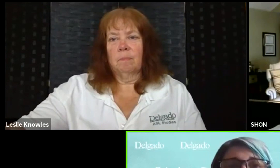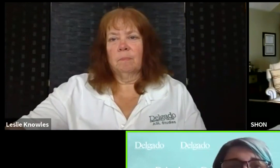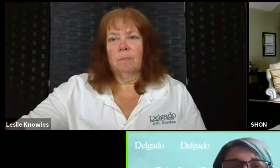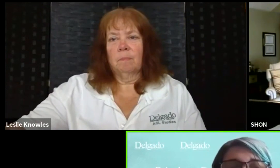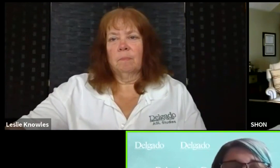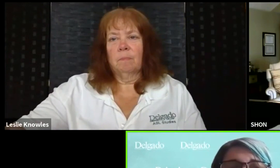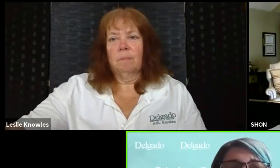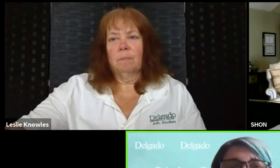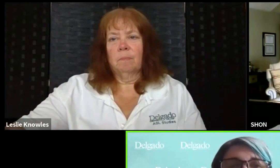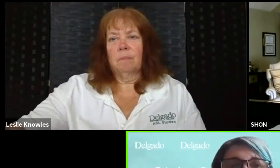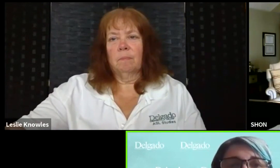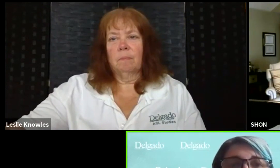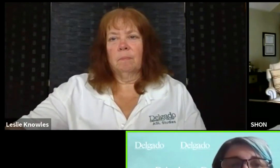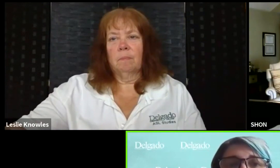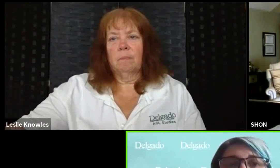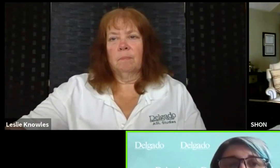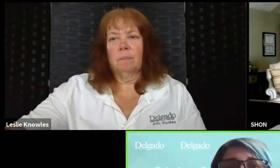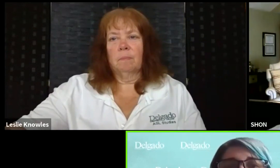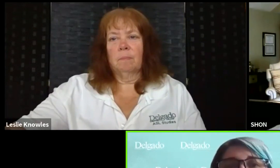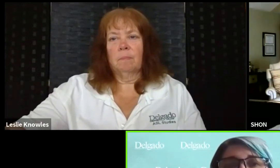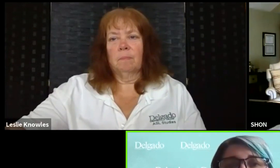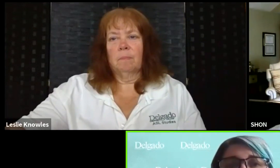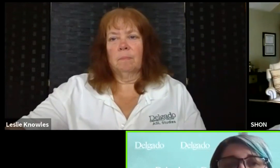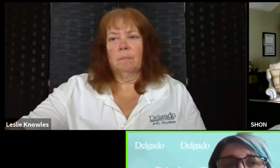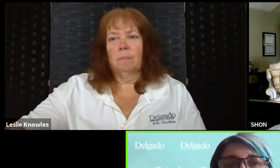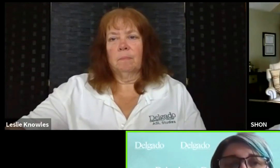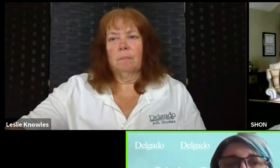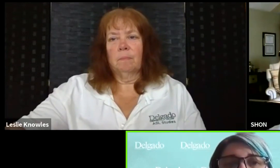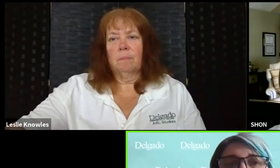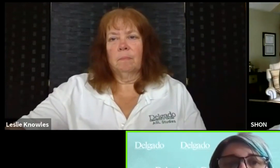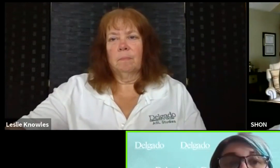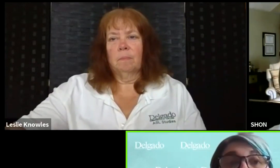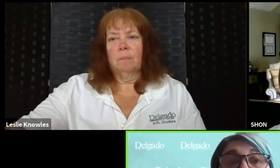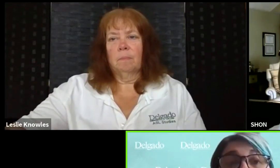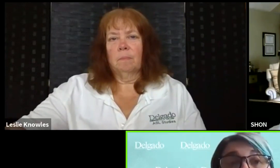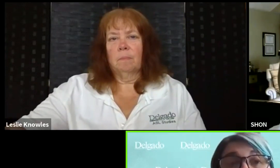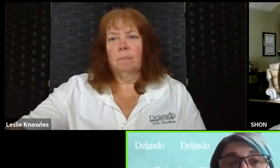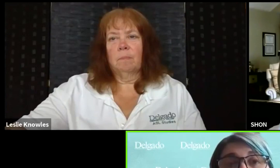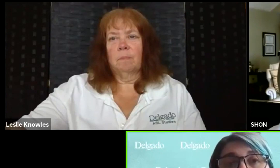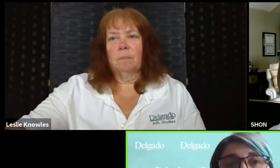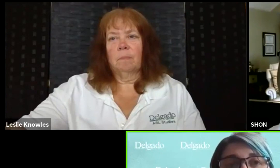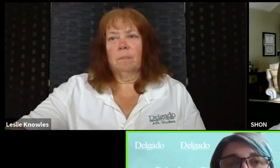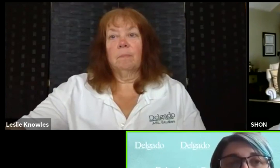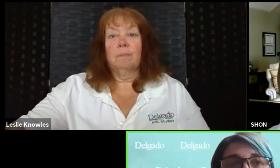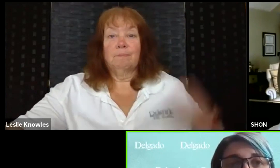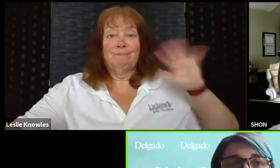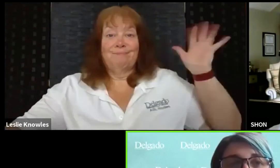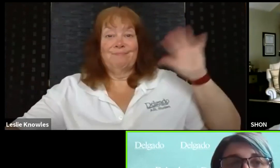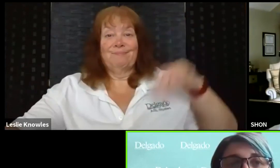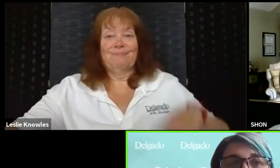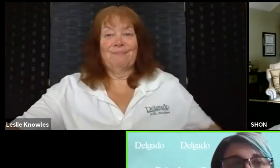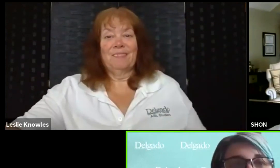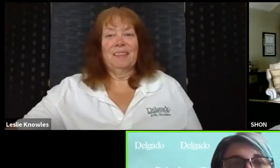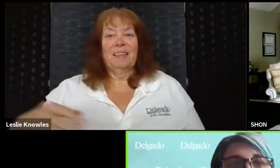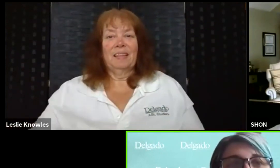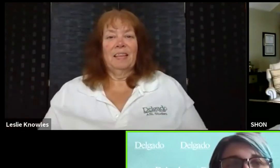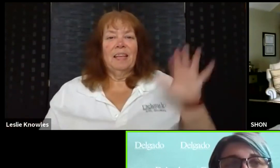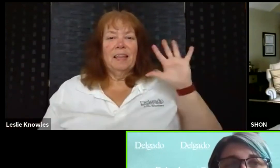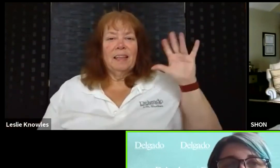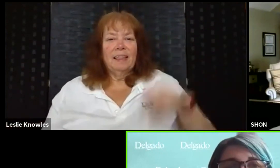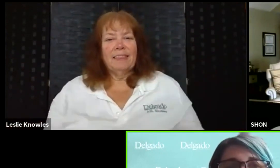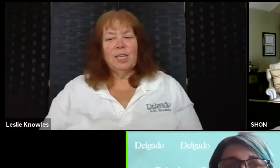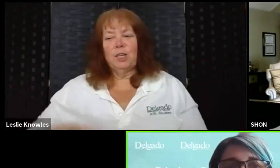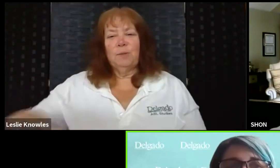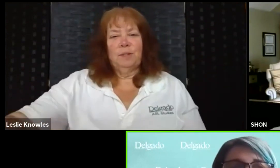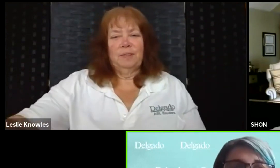out our website under Community College Week to see what those other events are. Leslie, thank you so much for presenting. We always appreciate it.